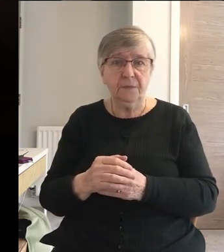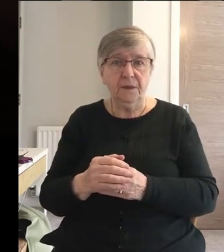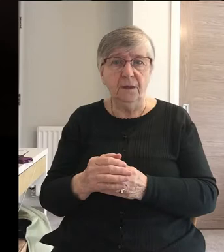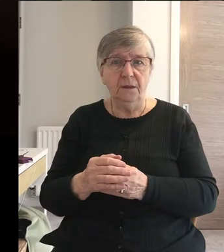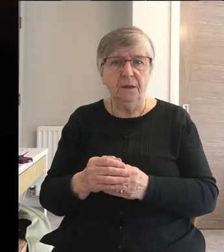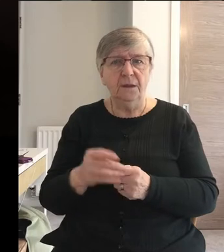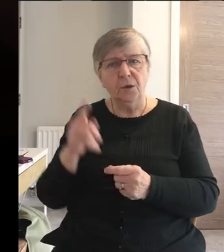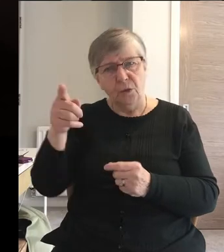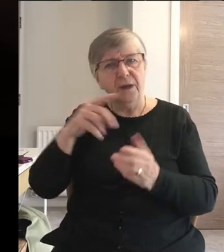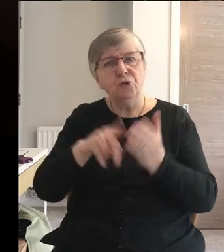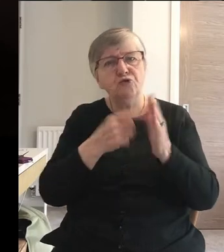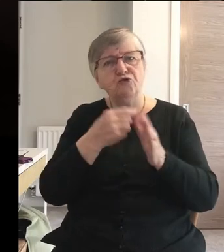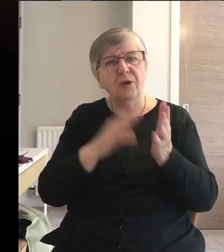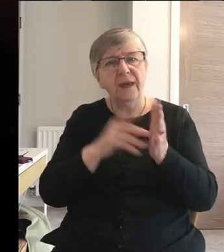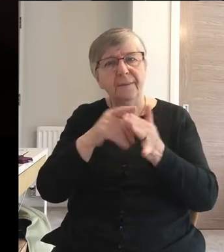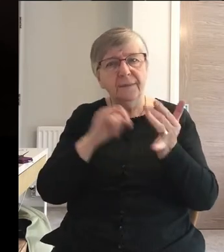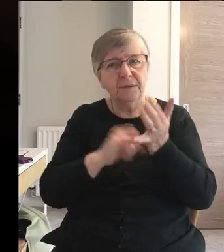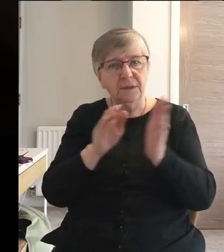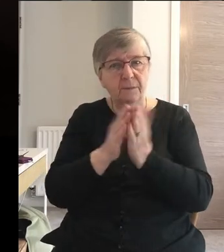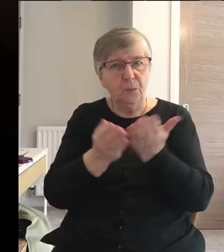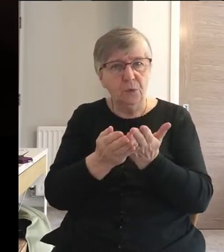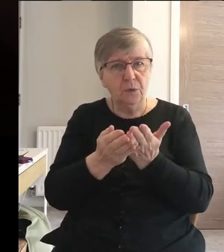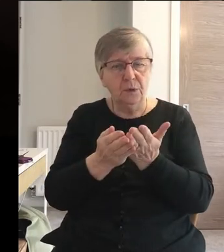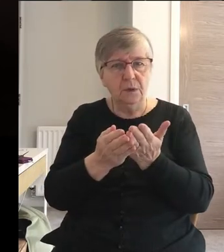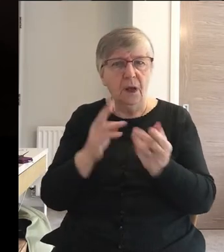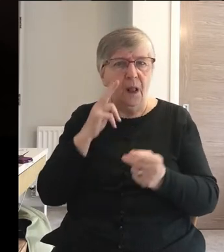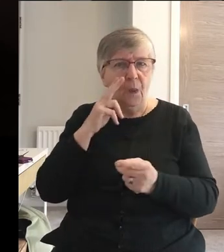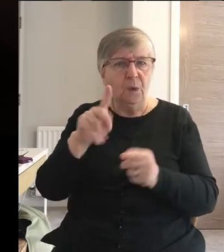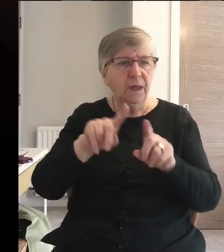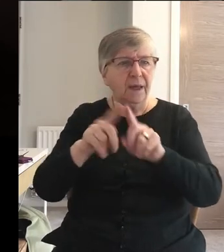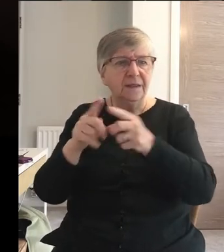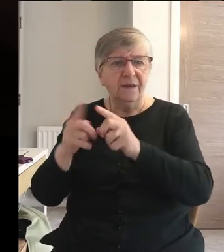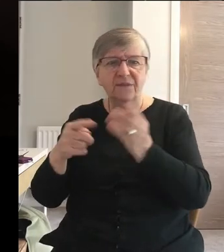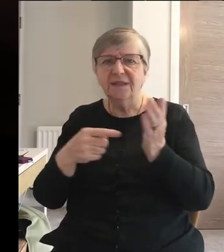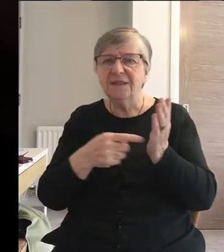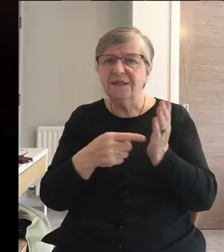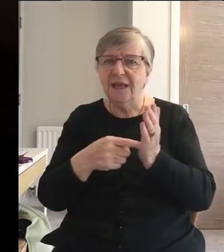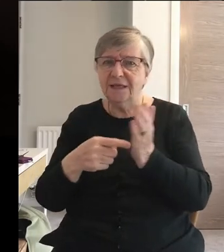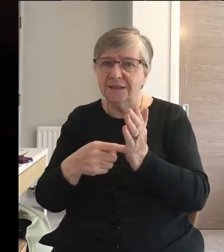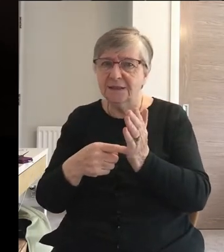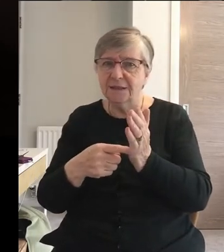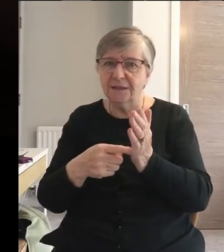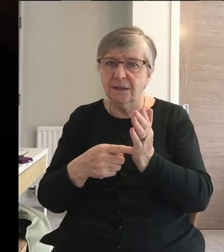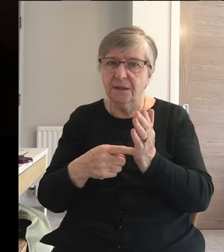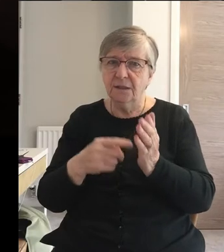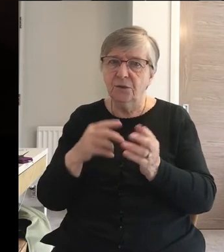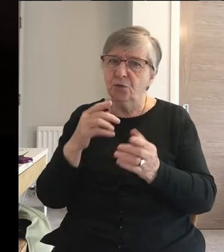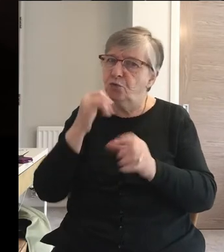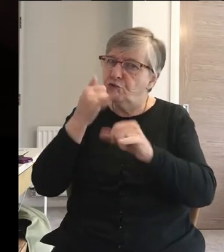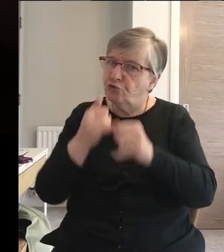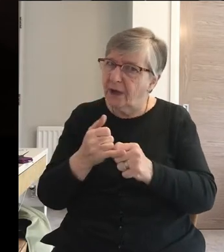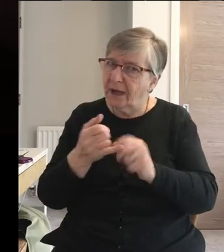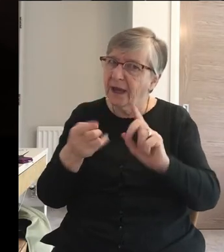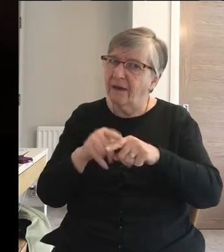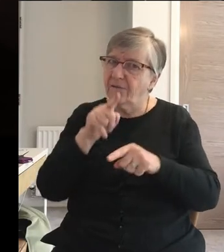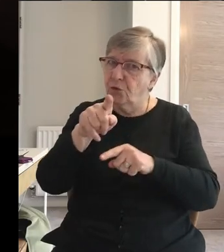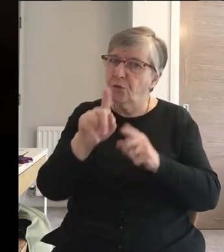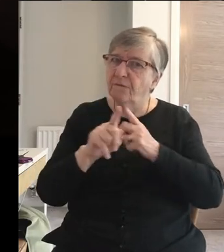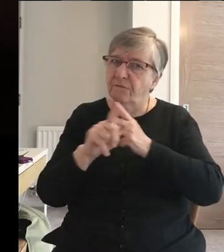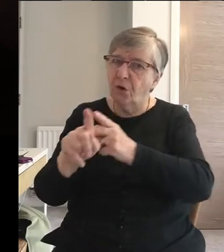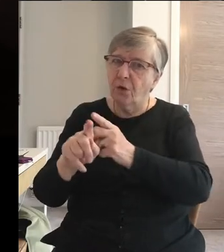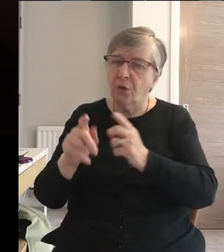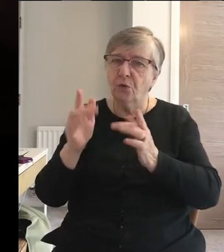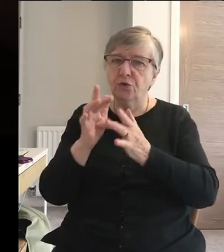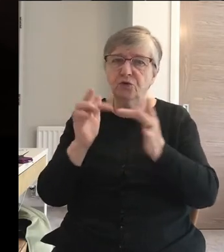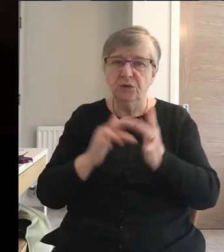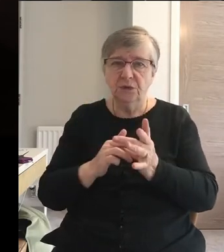Now, our series of James is looking at a number of tests to see that we're in Christ. He first of all